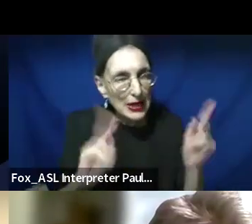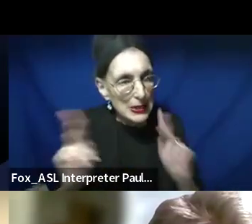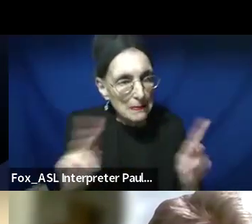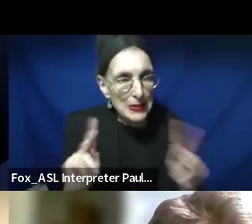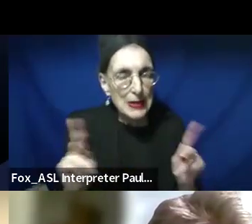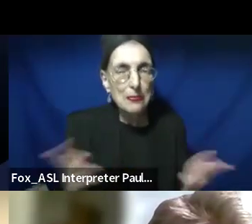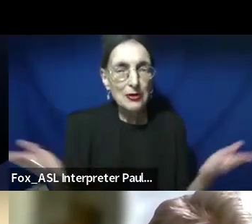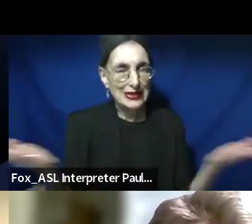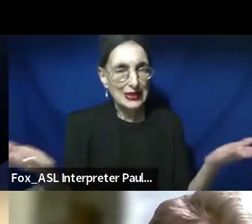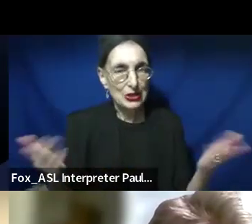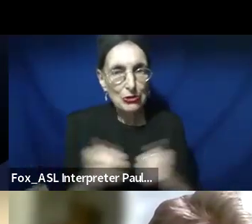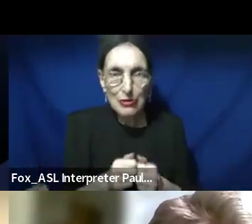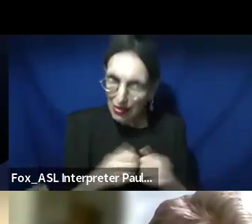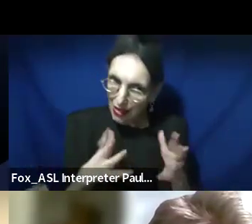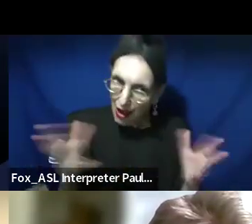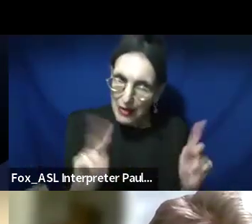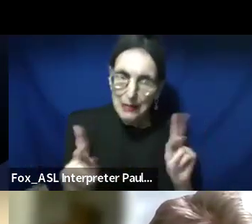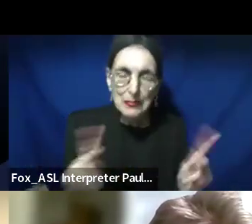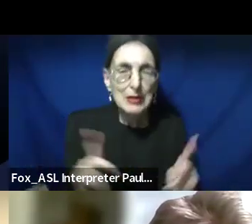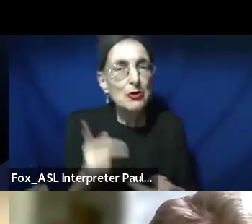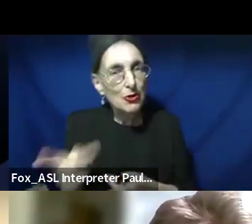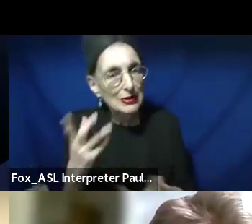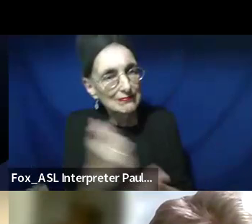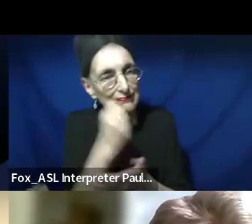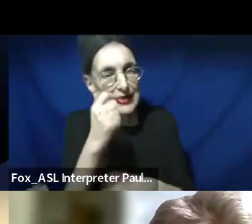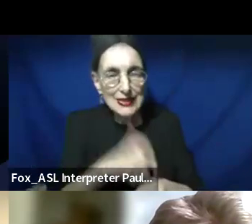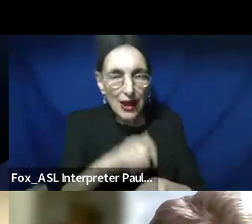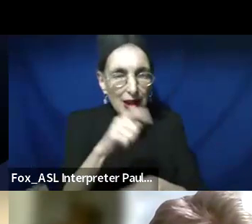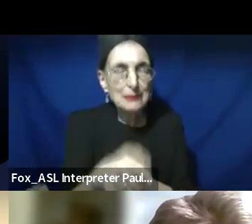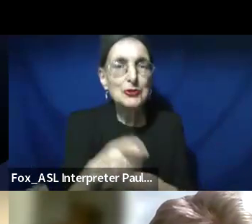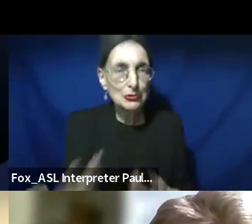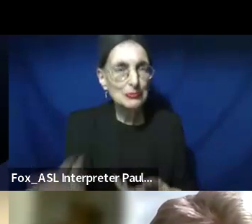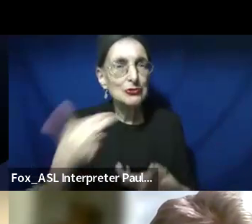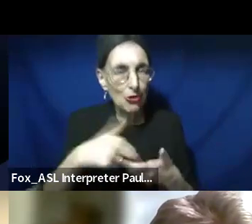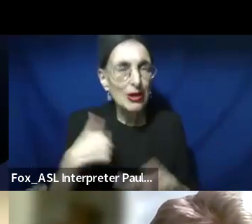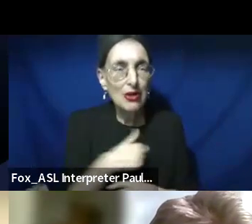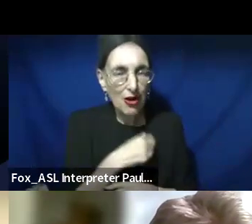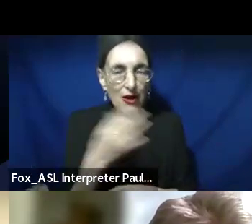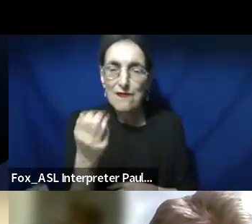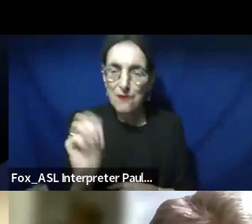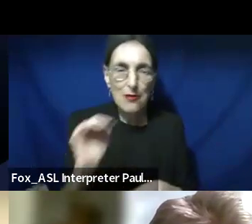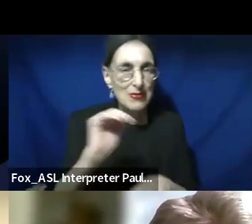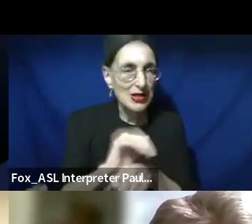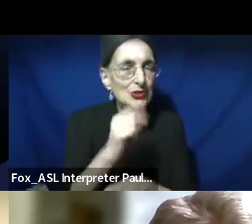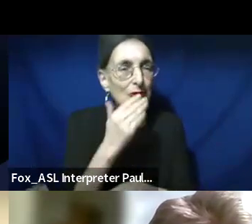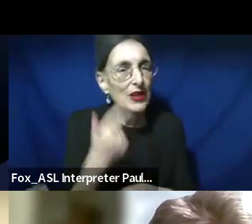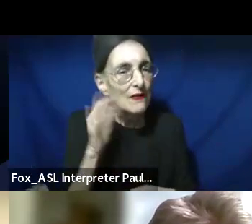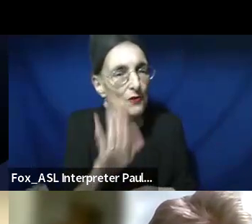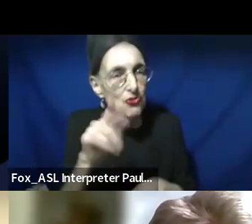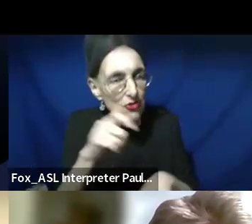taking the time to be part of this forum tonight. So thank you so much for your time and your engagement in what is such an